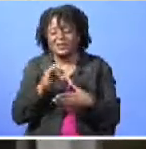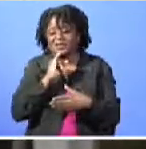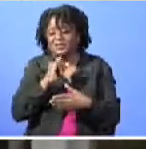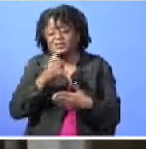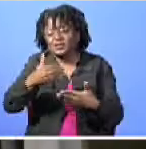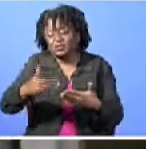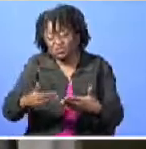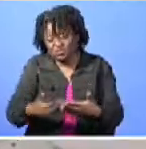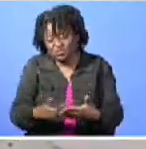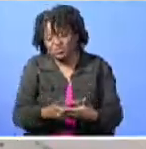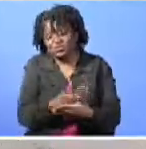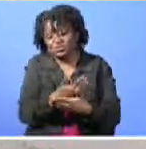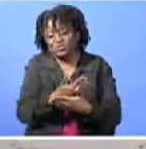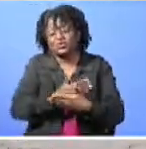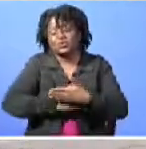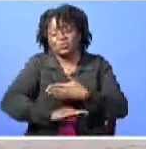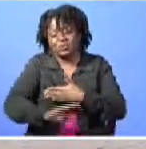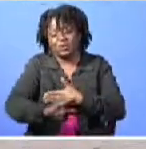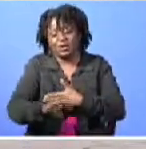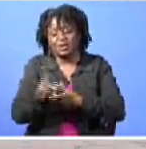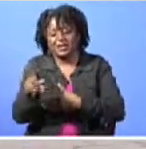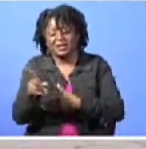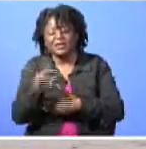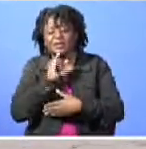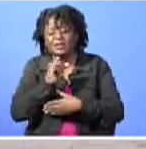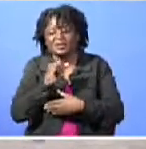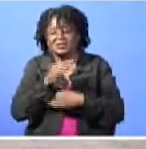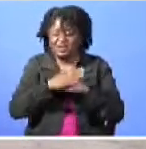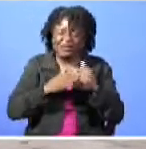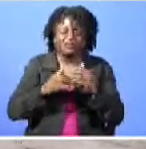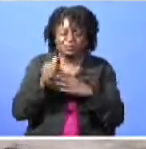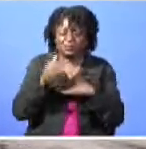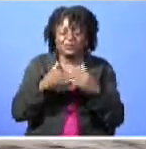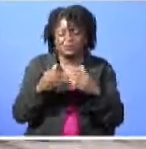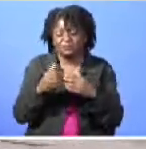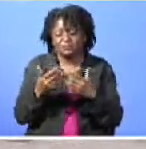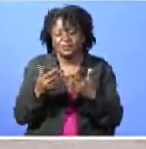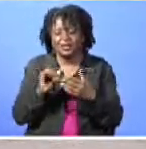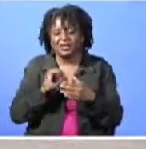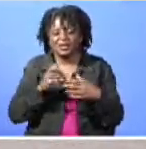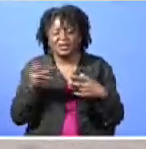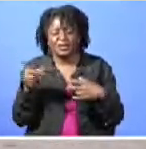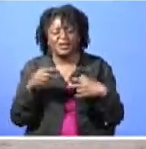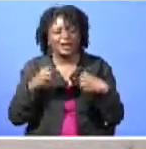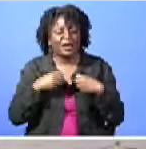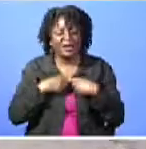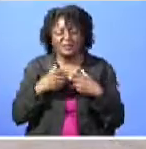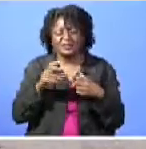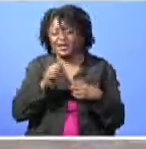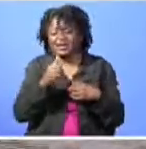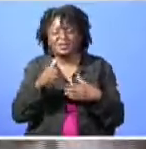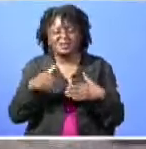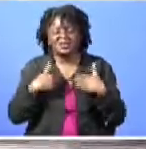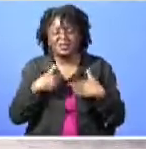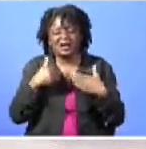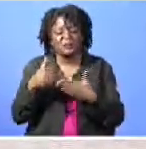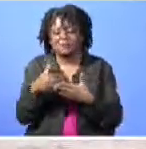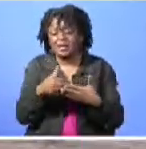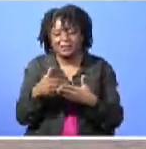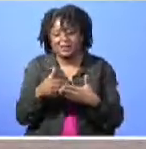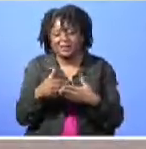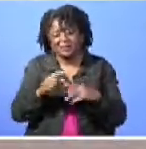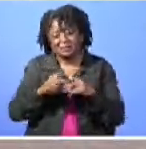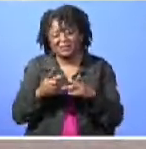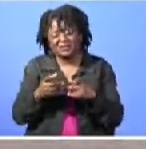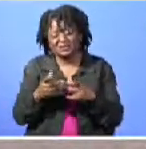He's pretty comfortable, though. He has been, I guess, as any young baby would be, but it's